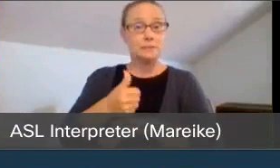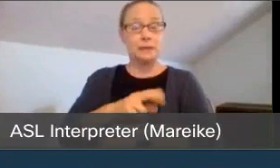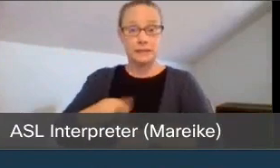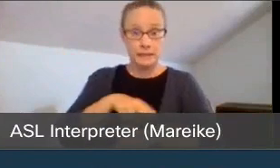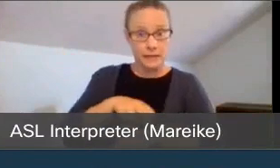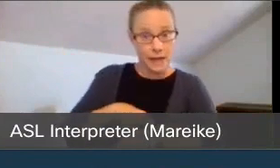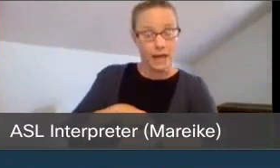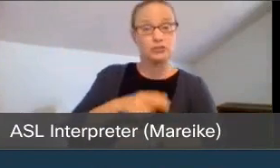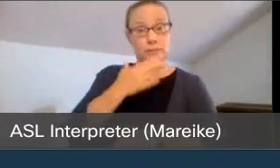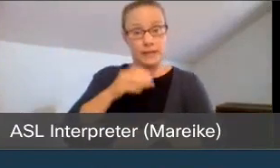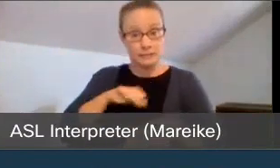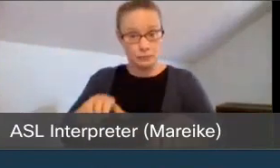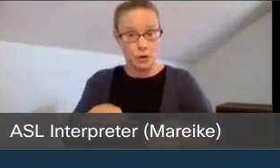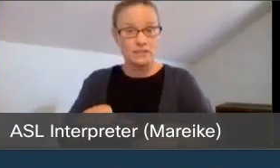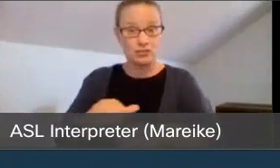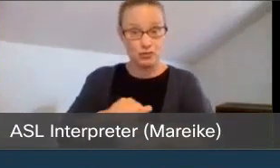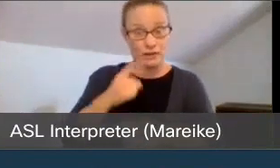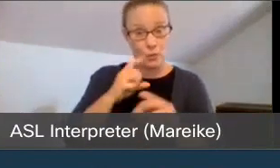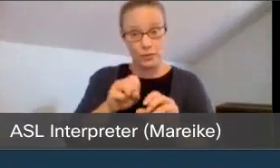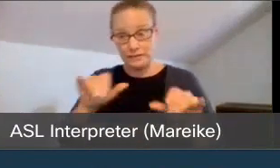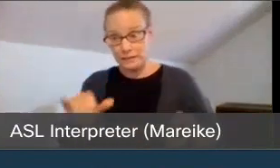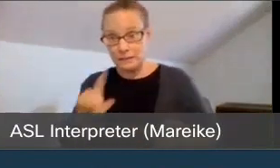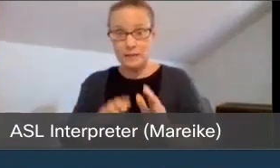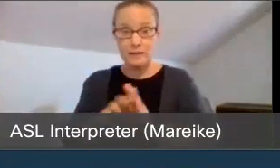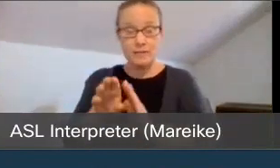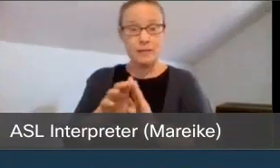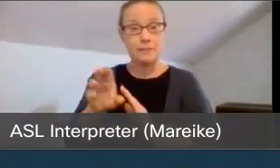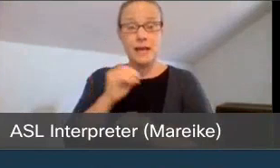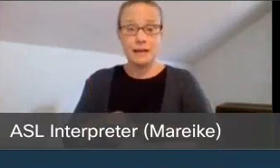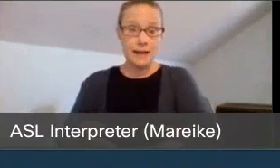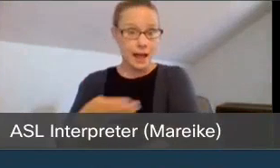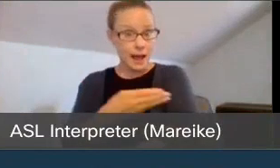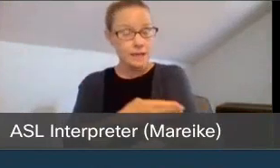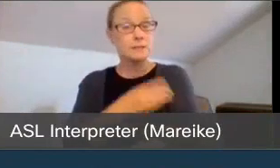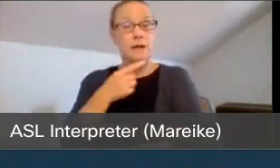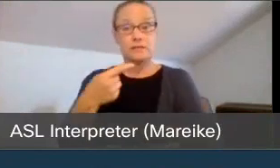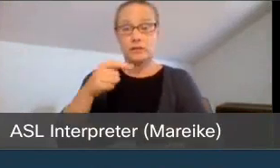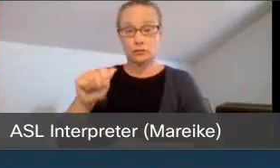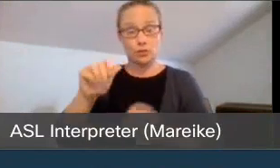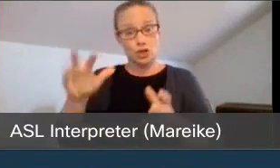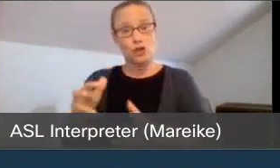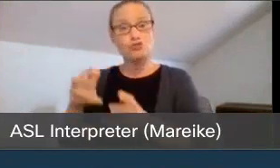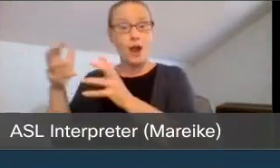best practice, training for the system and development of and enhancement to the Georgia's crisis and